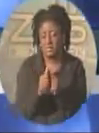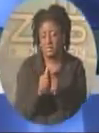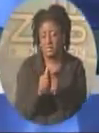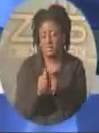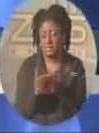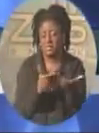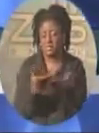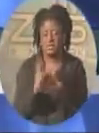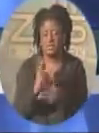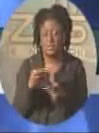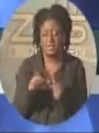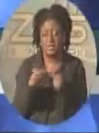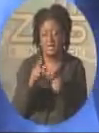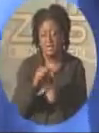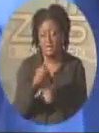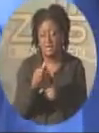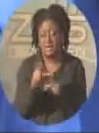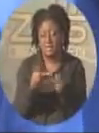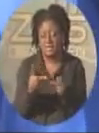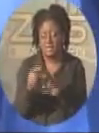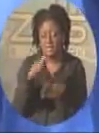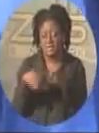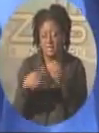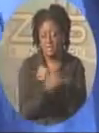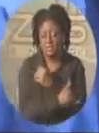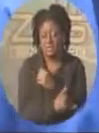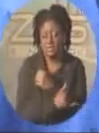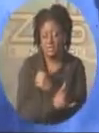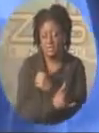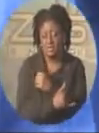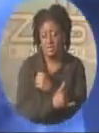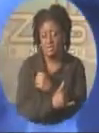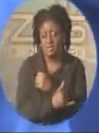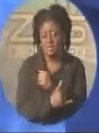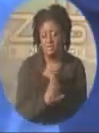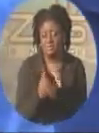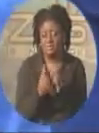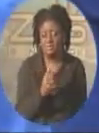the country, to be able to do it with quality as it is in